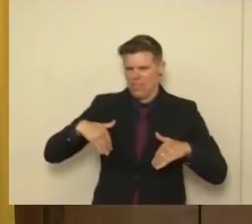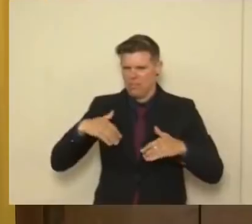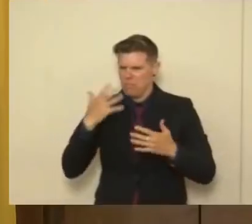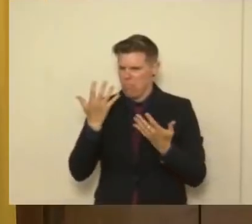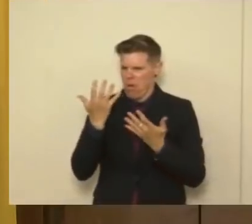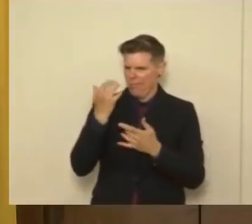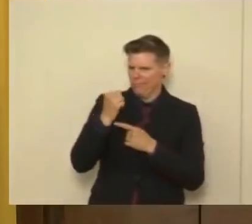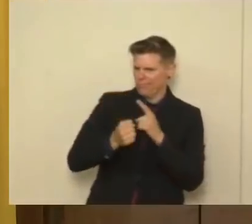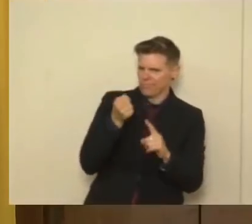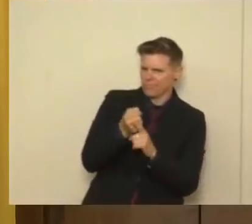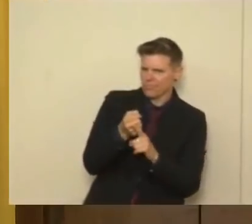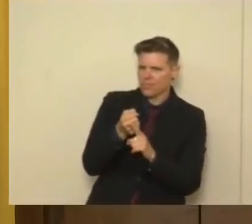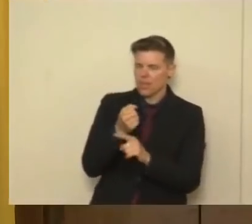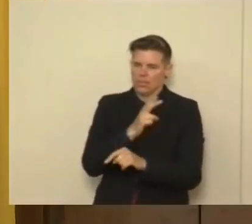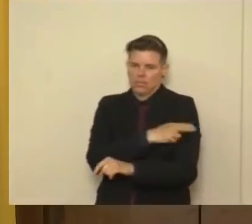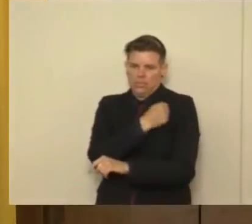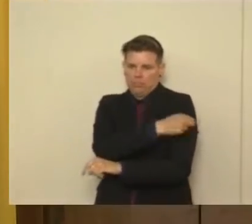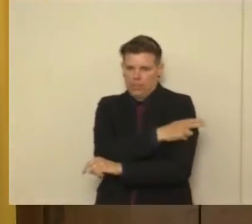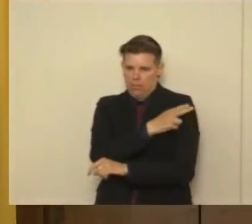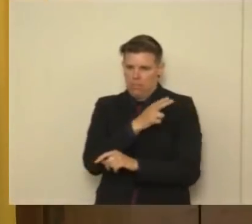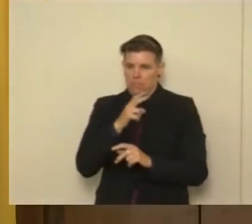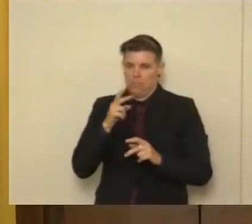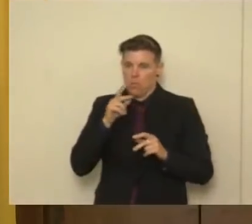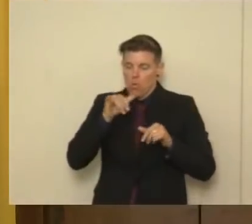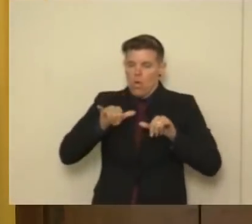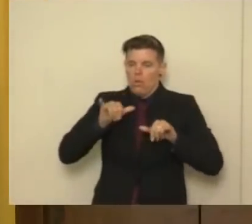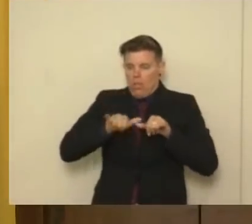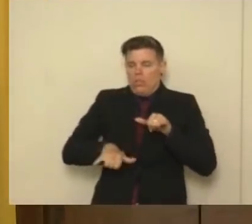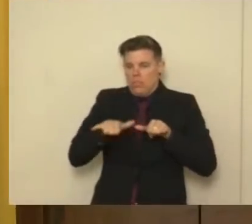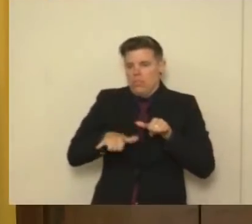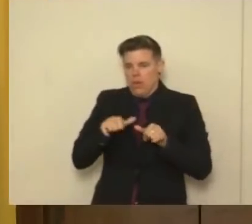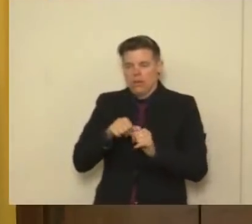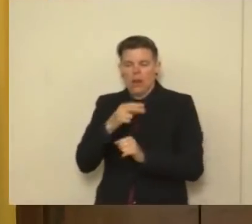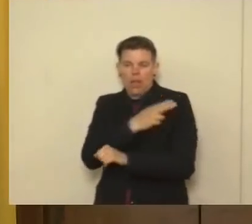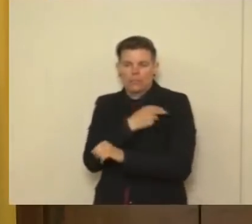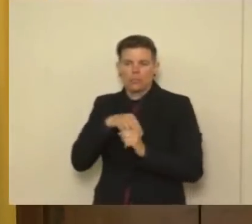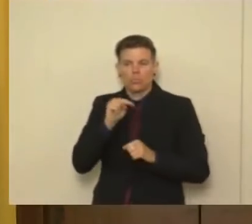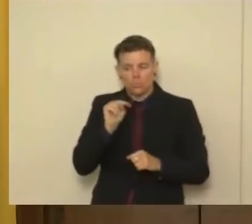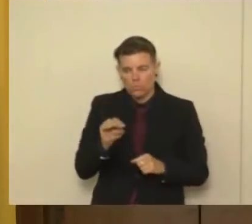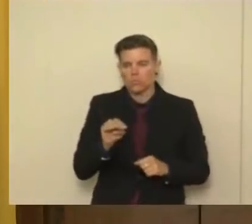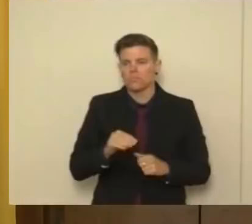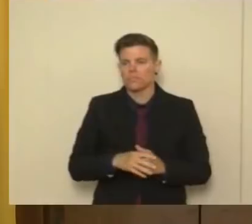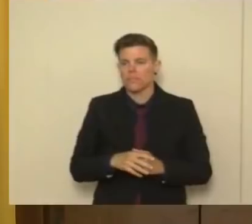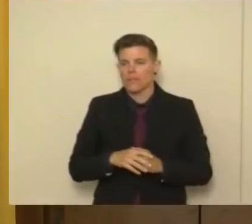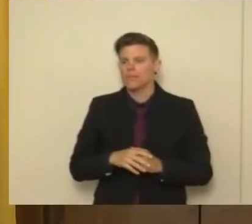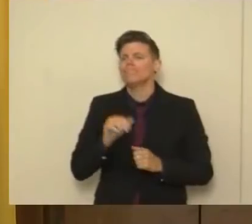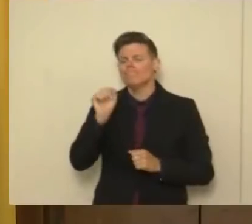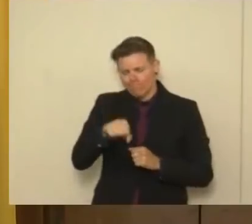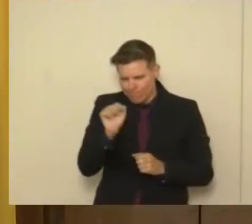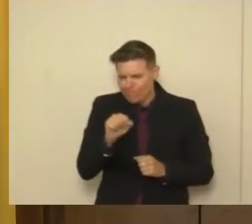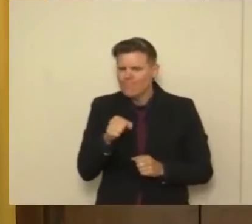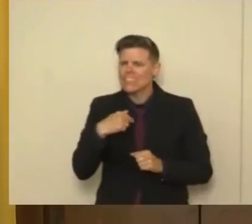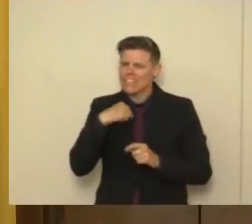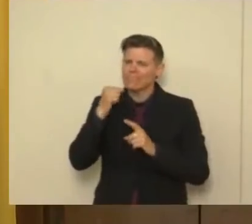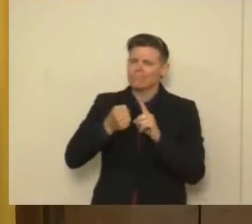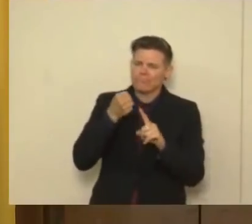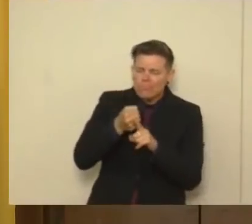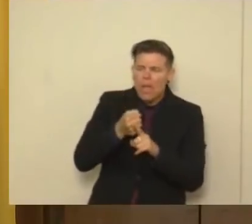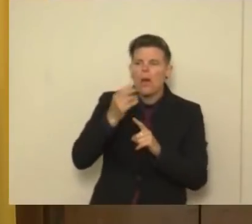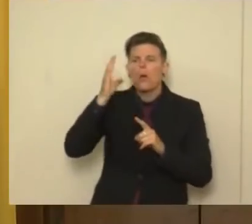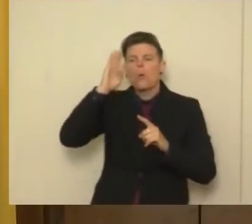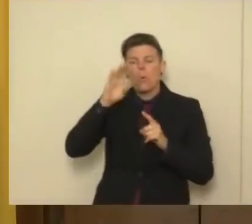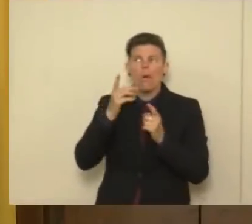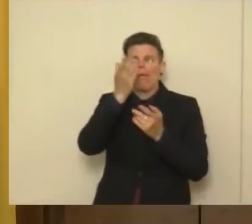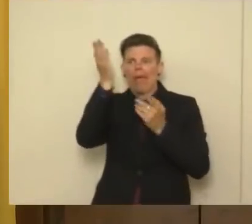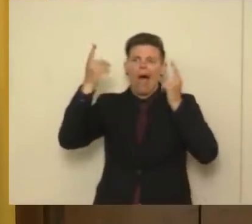hospital stays here, but it does have an impact. And there are debates and discussions all around the